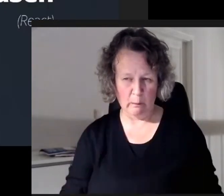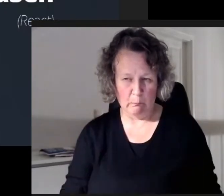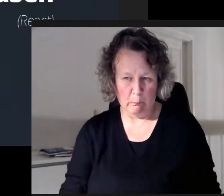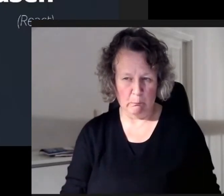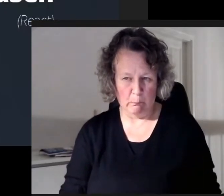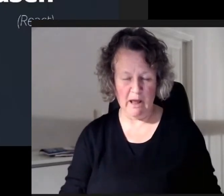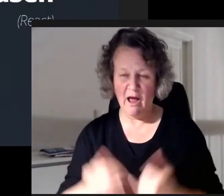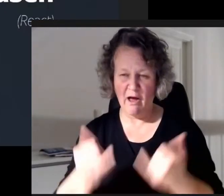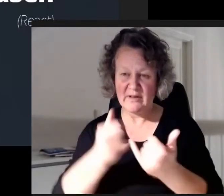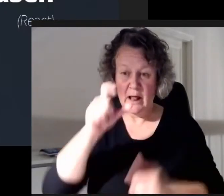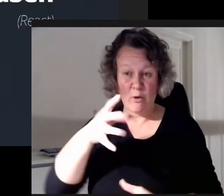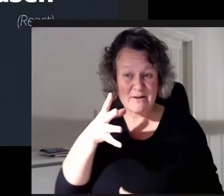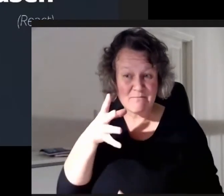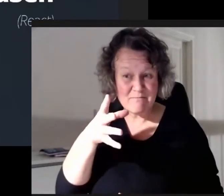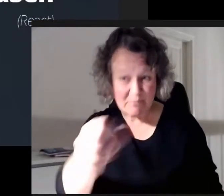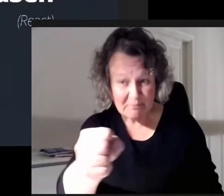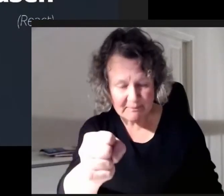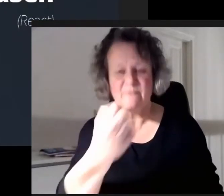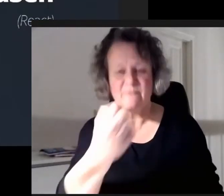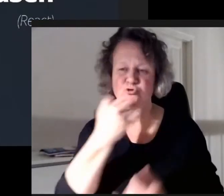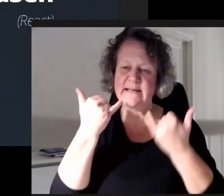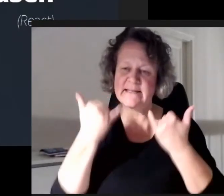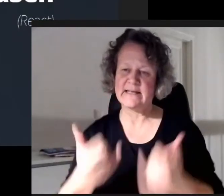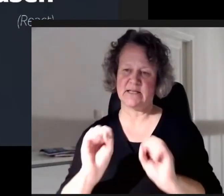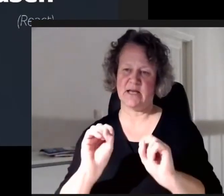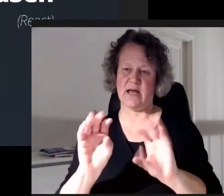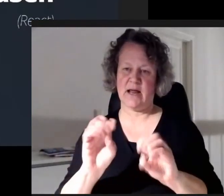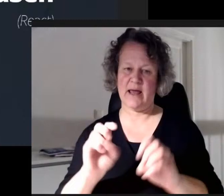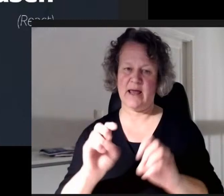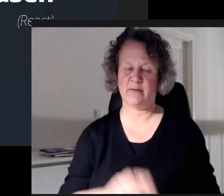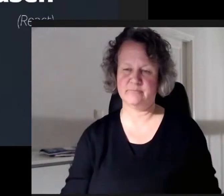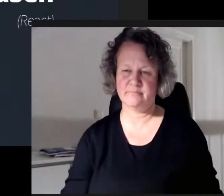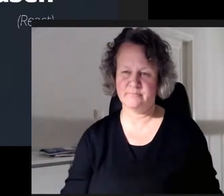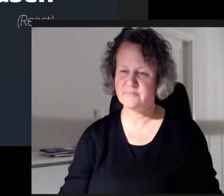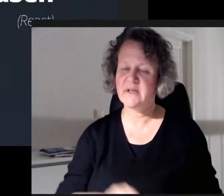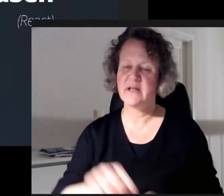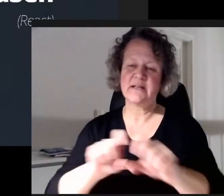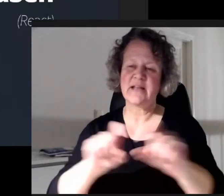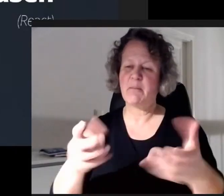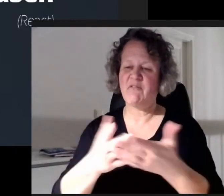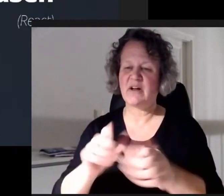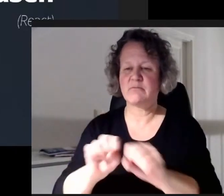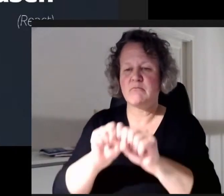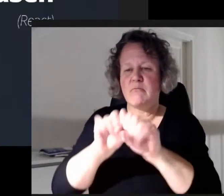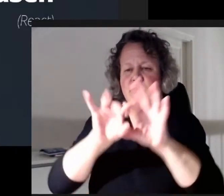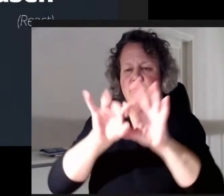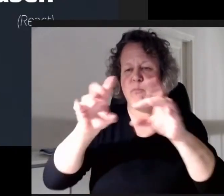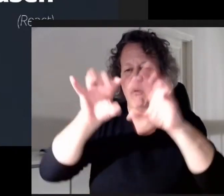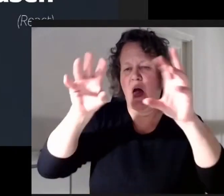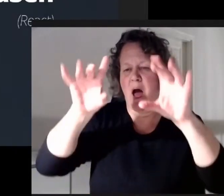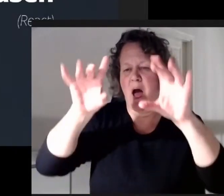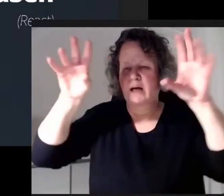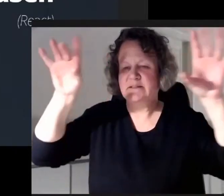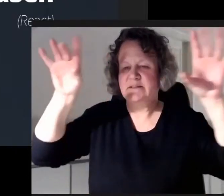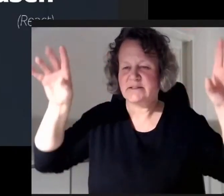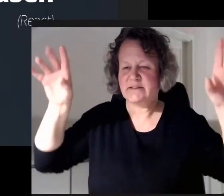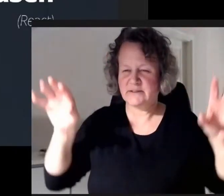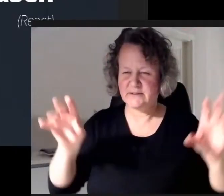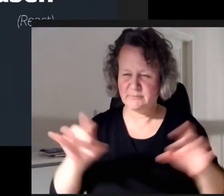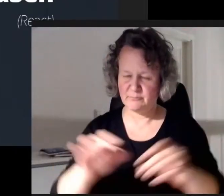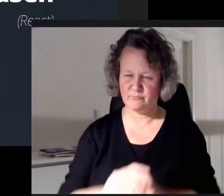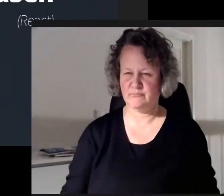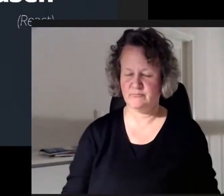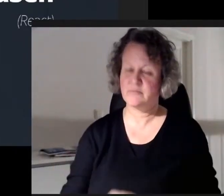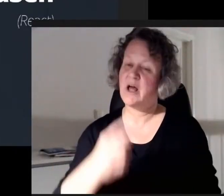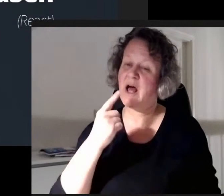how to touch these people. I would like to explain it a little bit more to you now. It's the thing with the